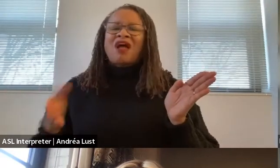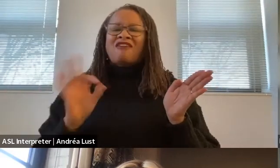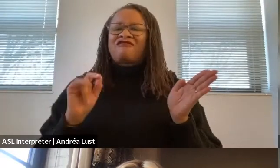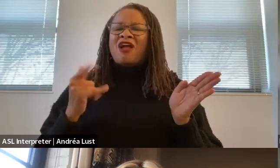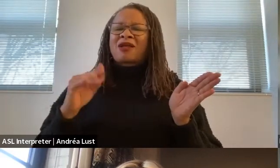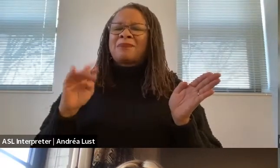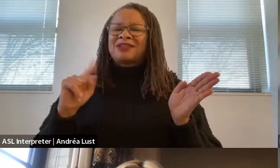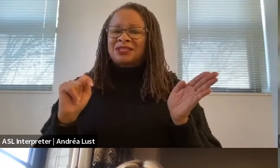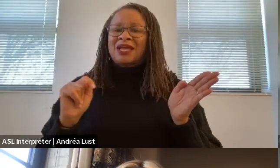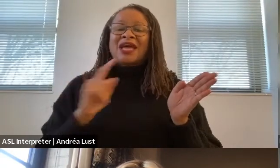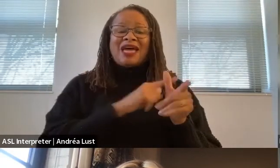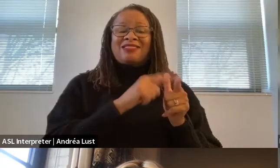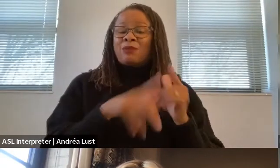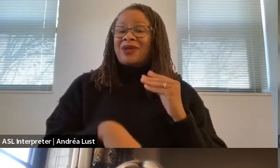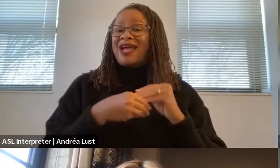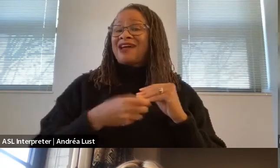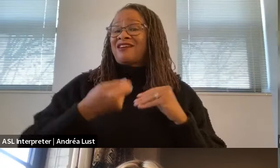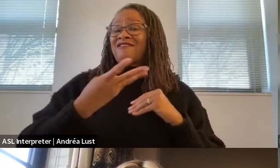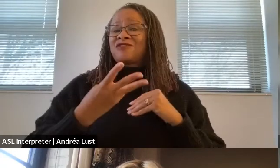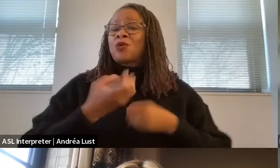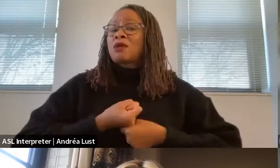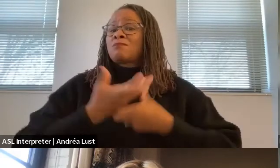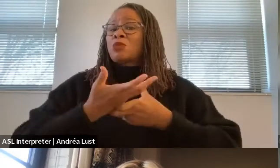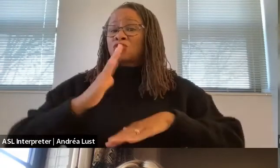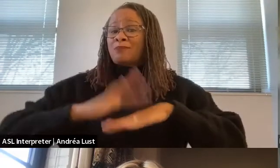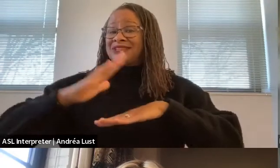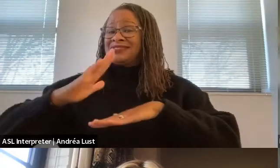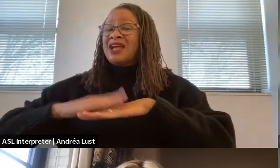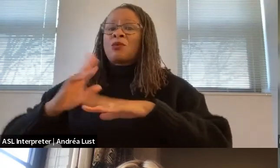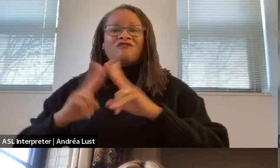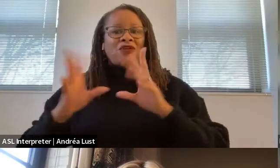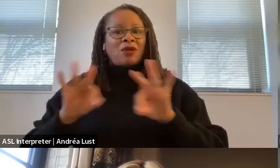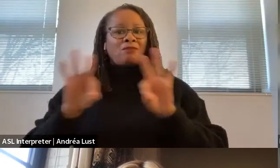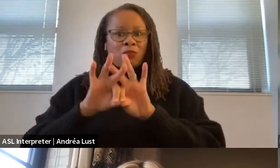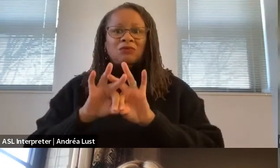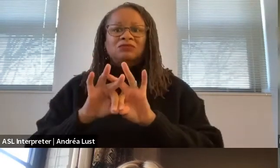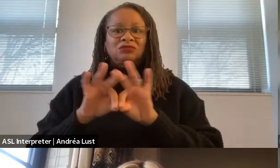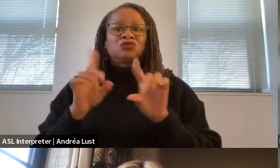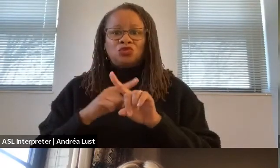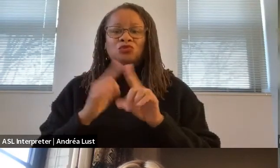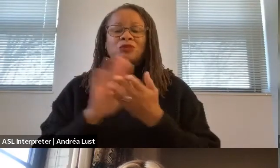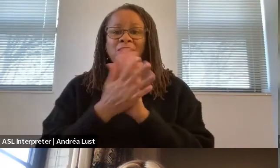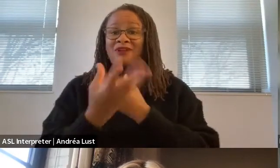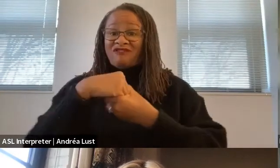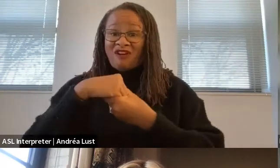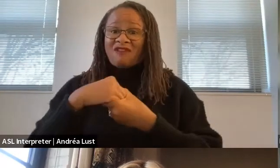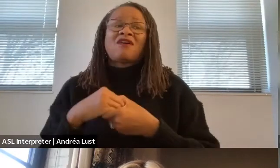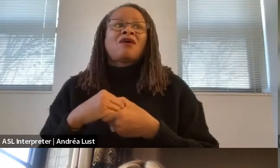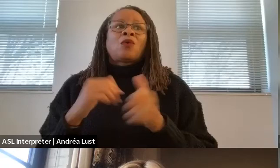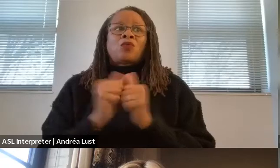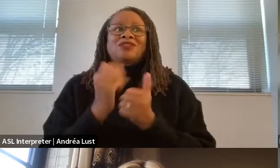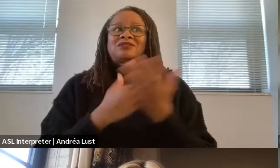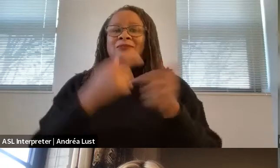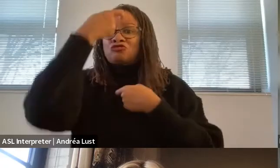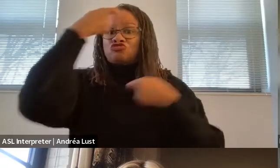emotional beats that were extremely necessary to get engaged with some of the tragedies that the character of